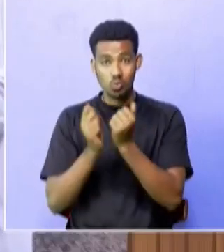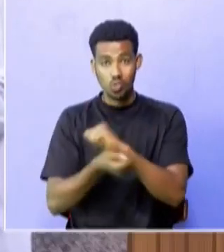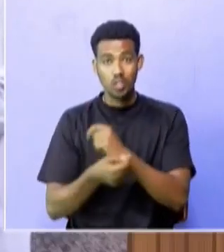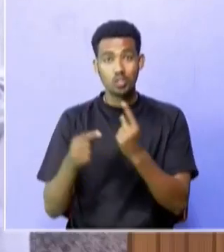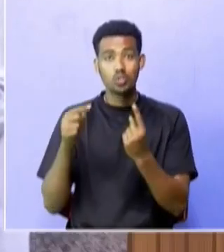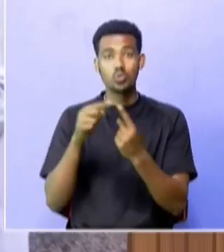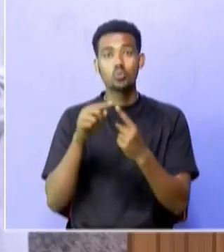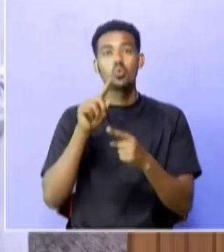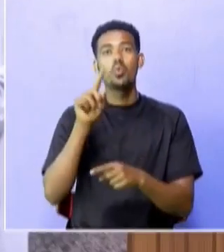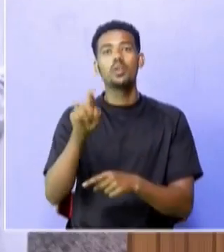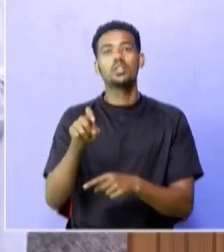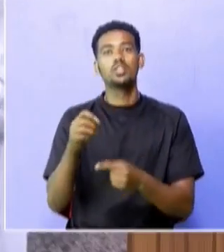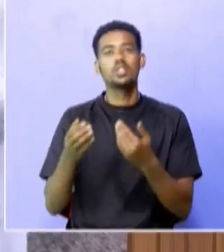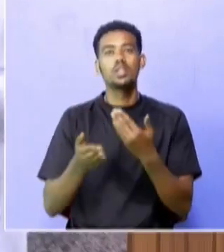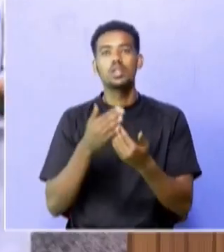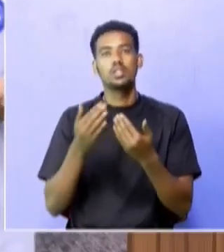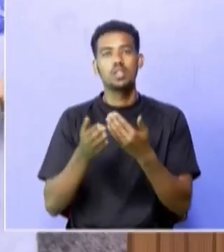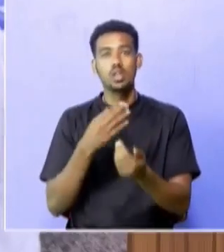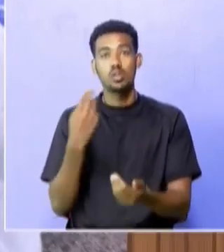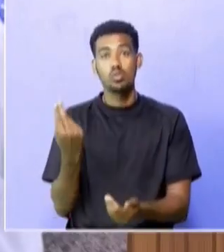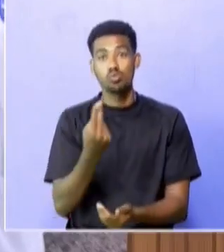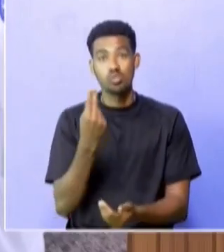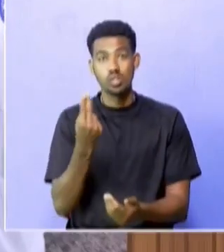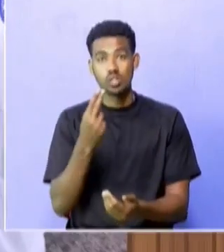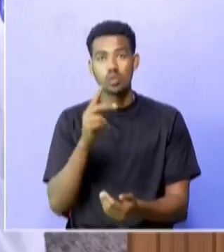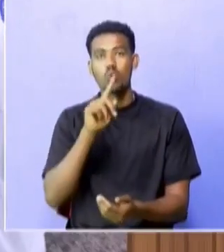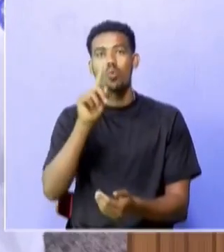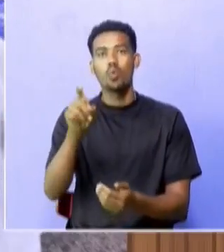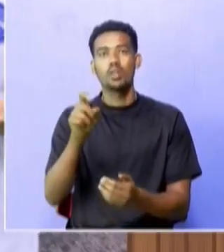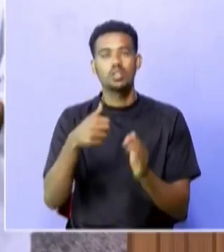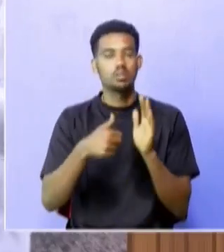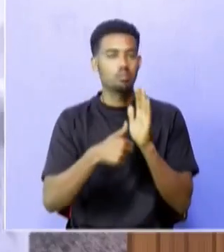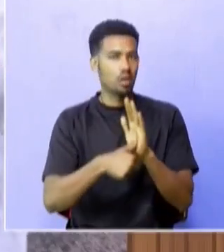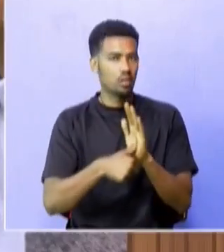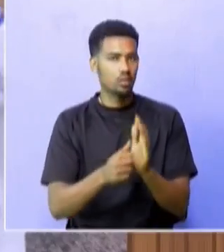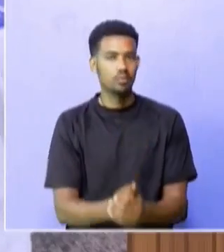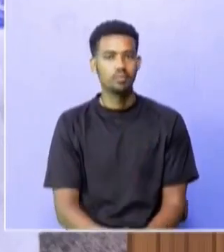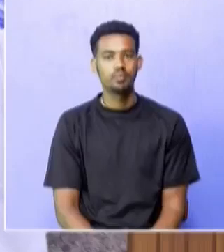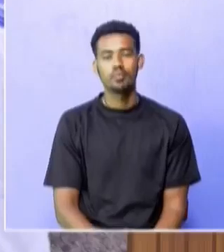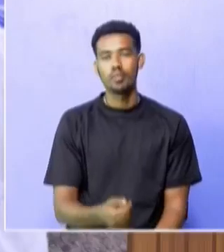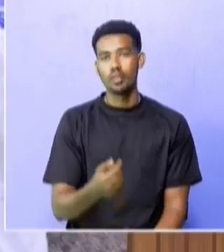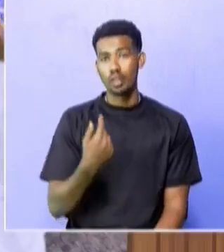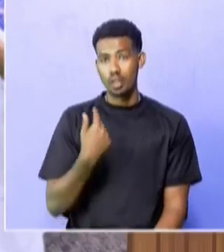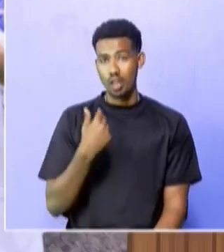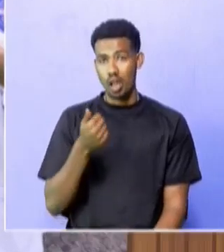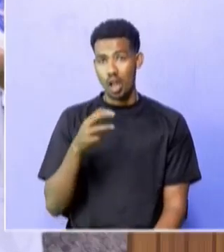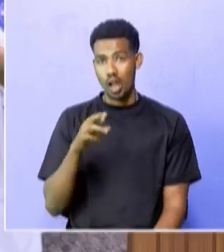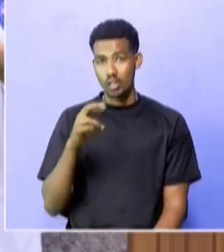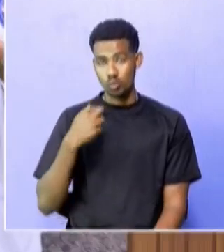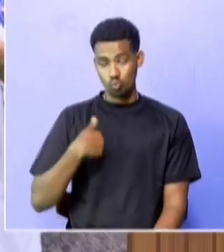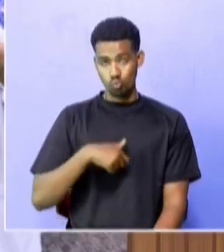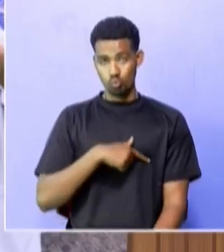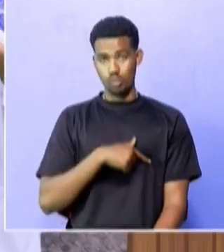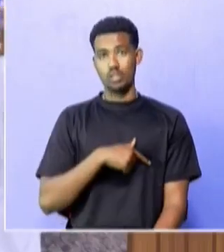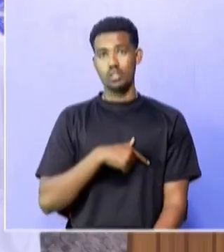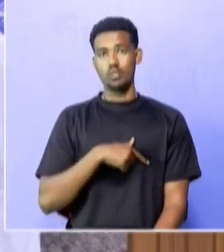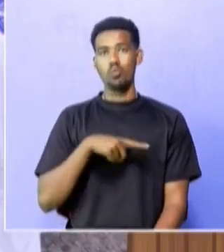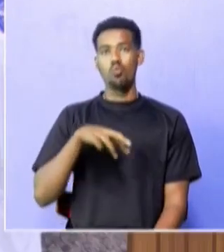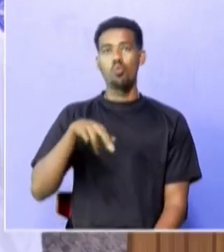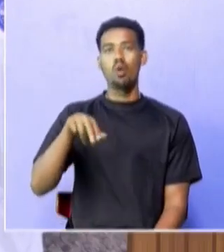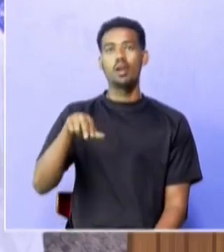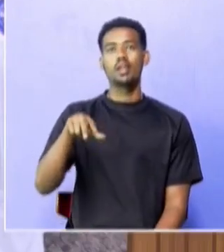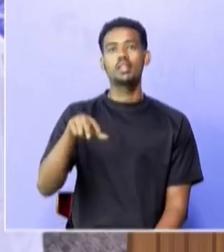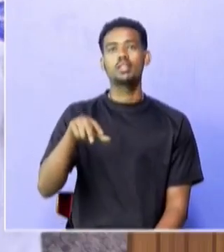question, easily by using question mark. Are we walking on